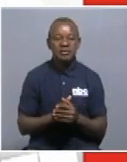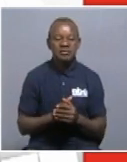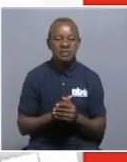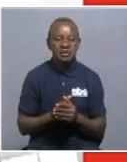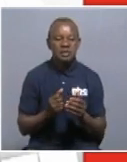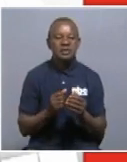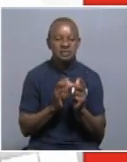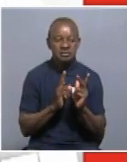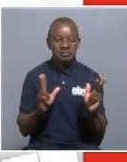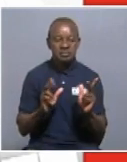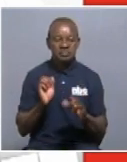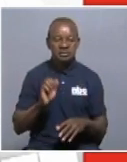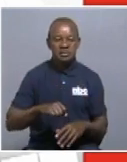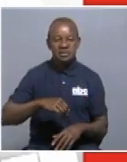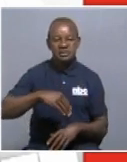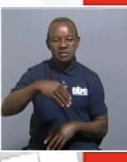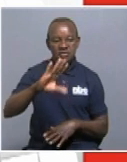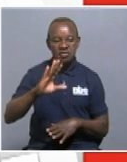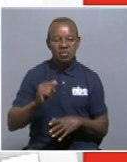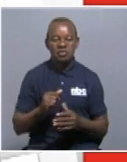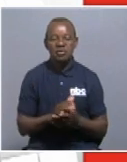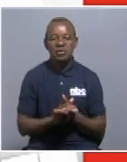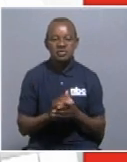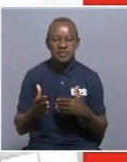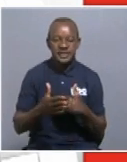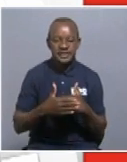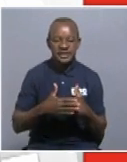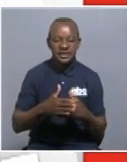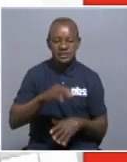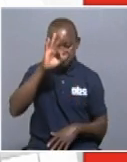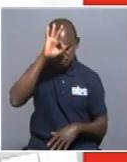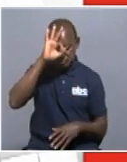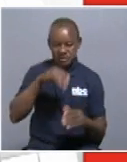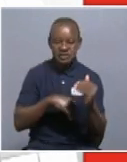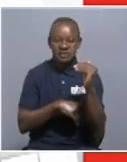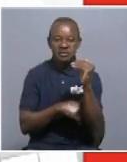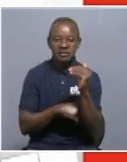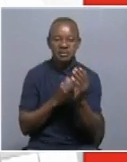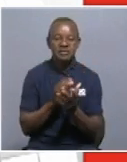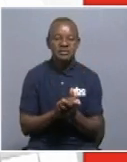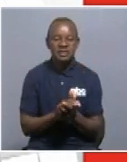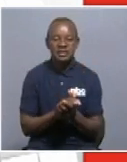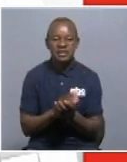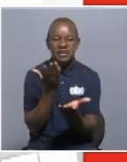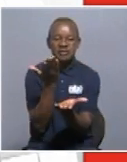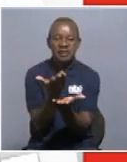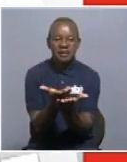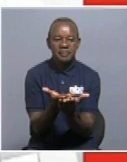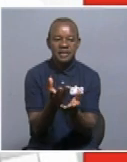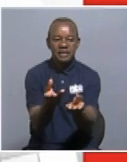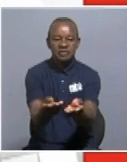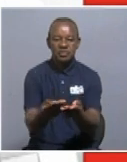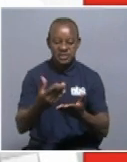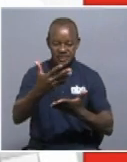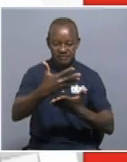commanders. Of course, the supporting documents that are needed. If it's for a student, you need to get a confirmation letter from a school indicating the